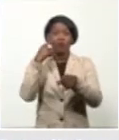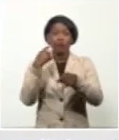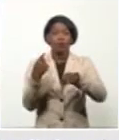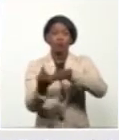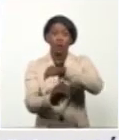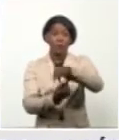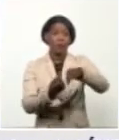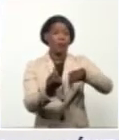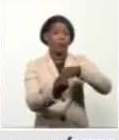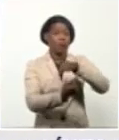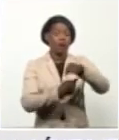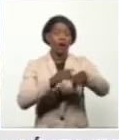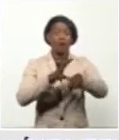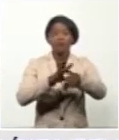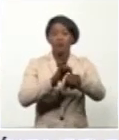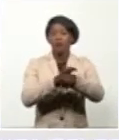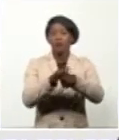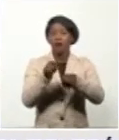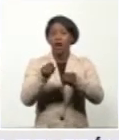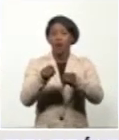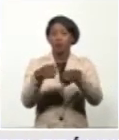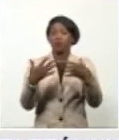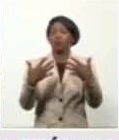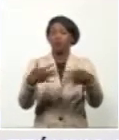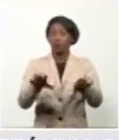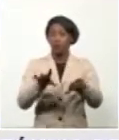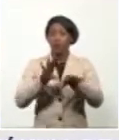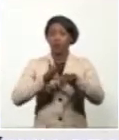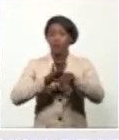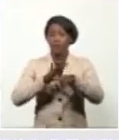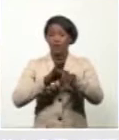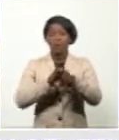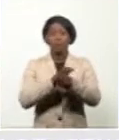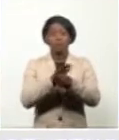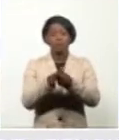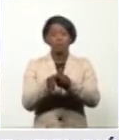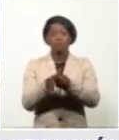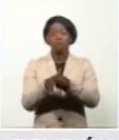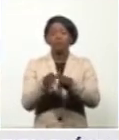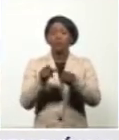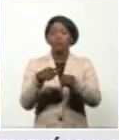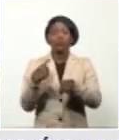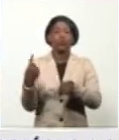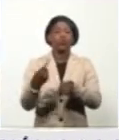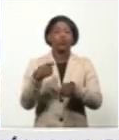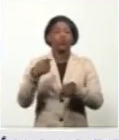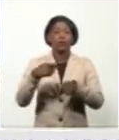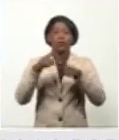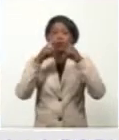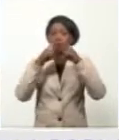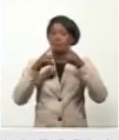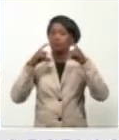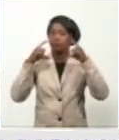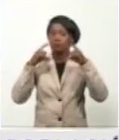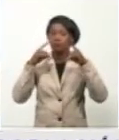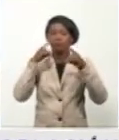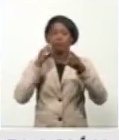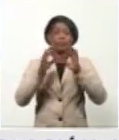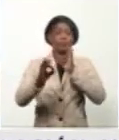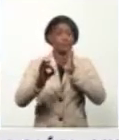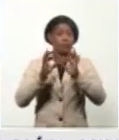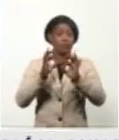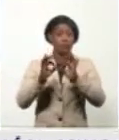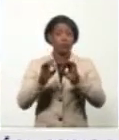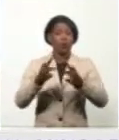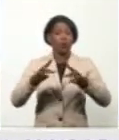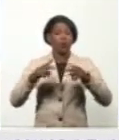shows that the virus is circulating, and that in any case we do not always protect ourselves as